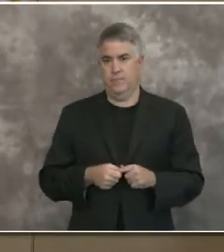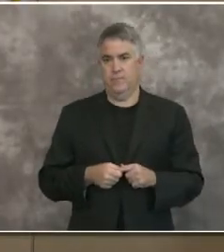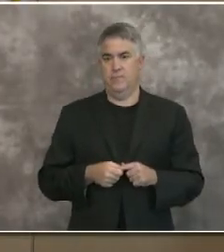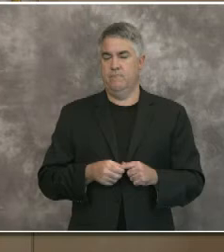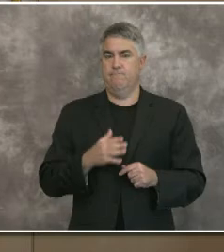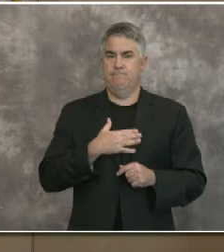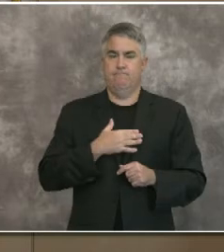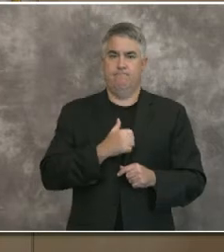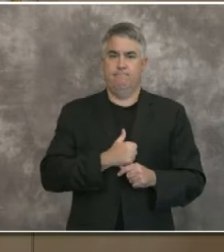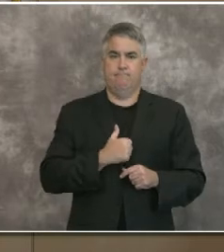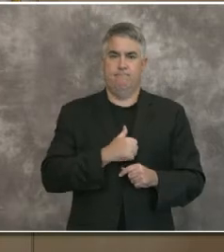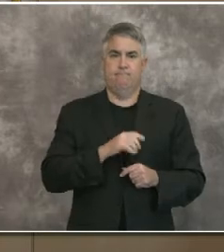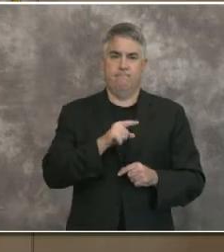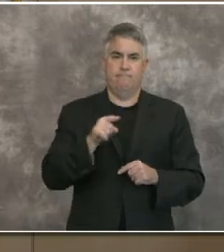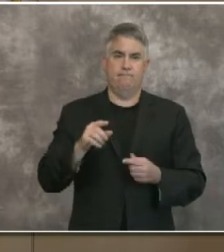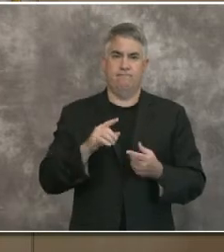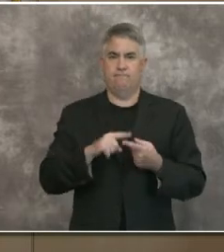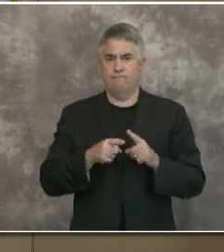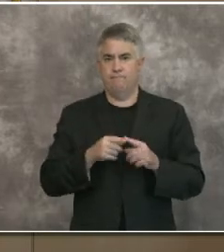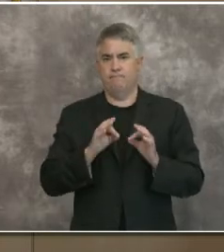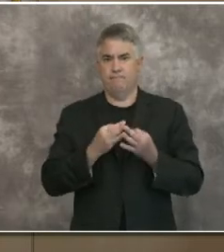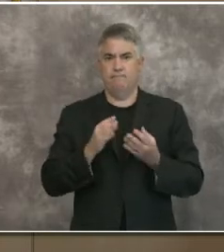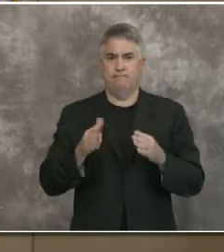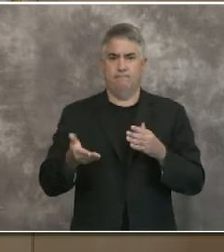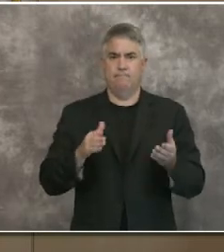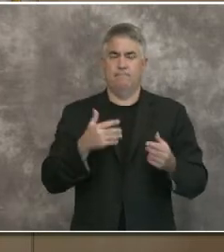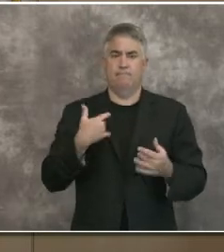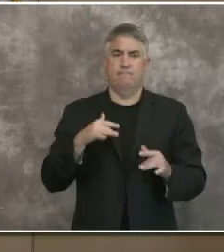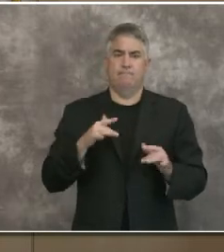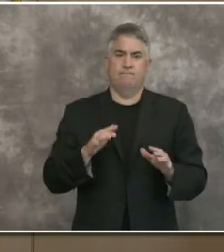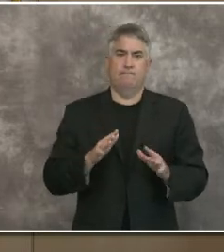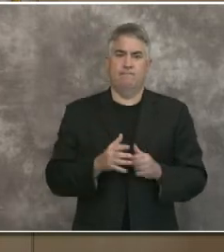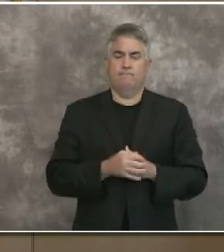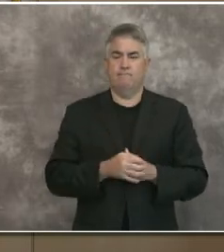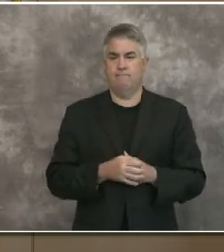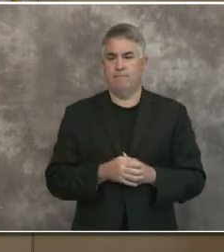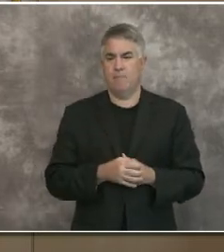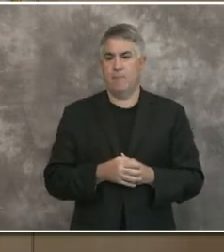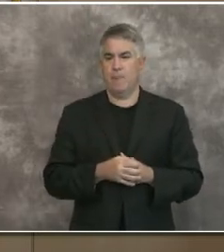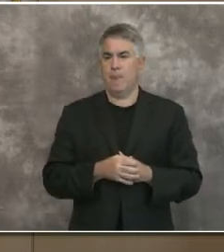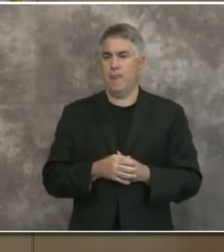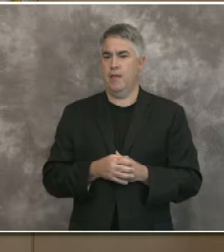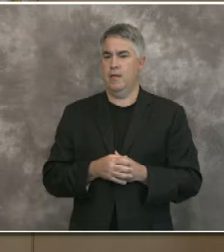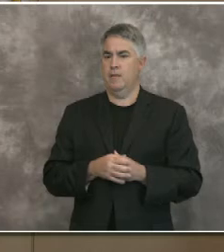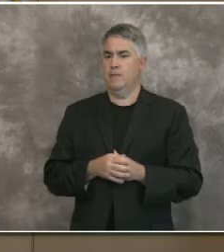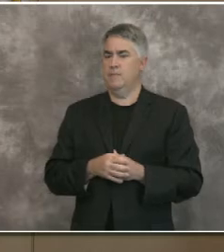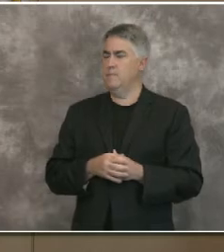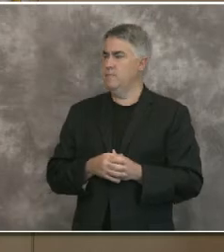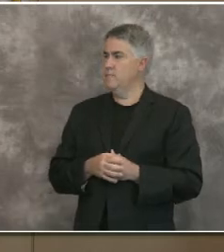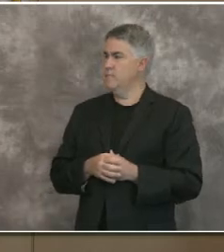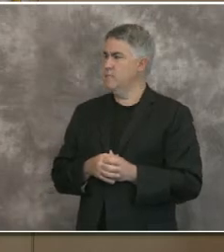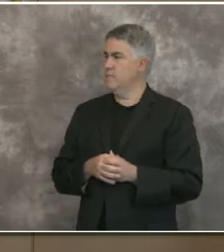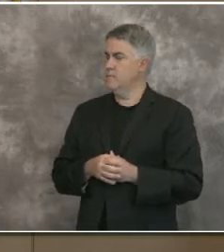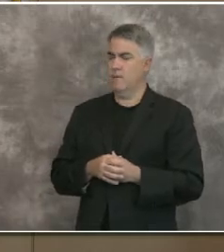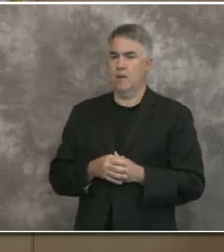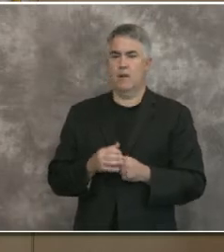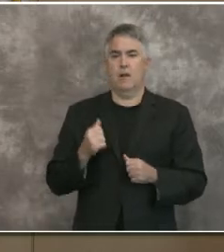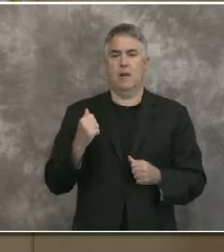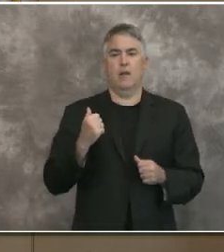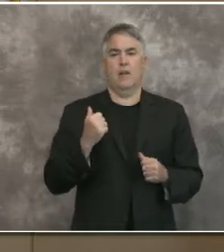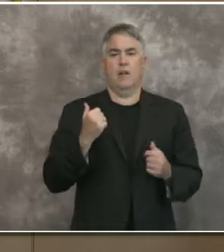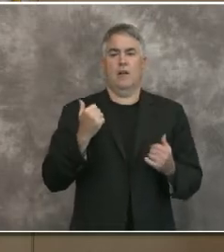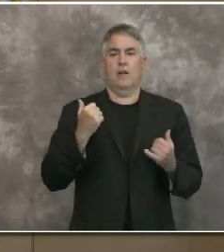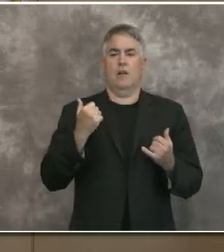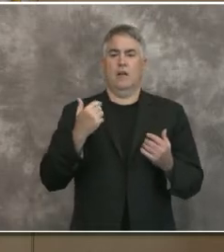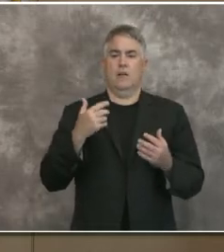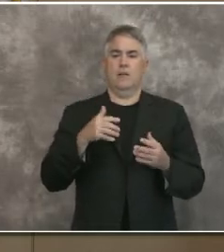and condolences go out to the families and friends of those individuals for whom we reported today that have lost